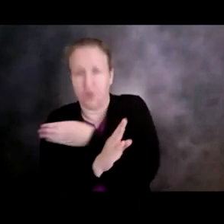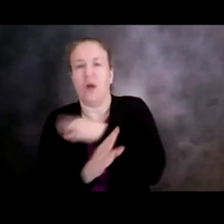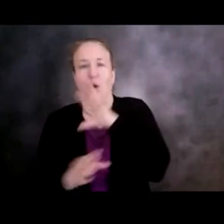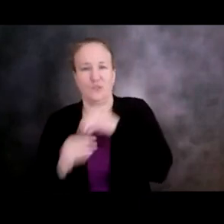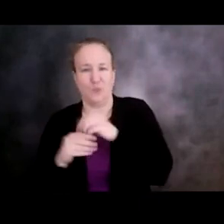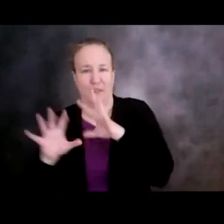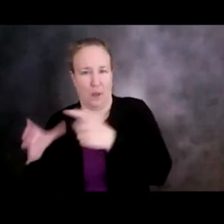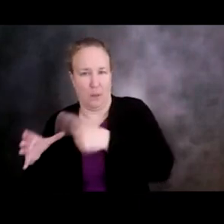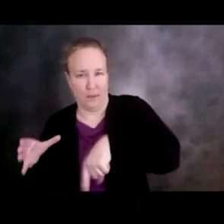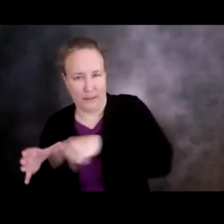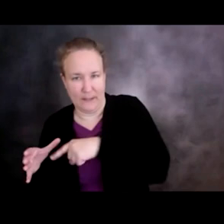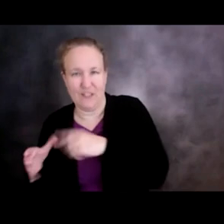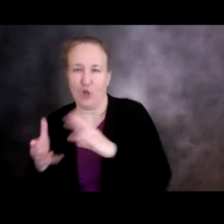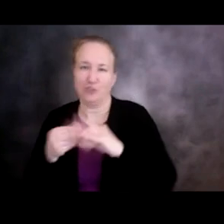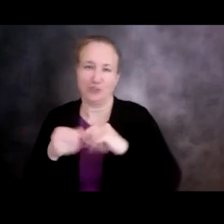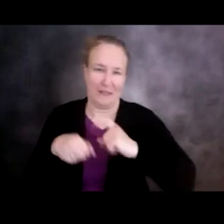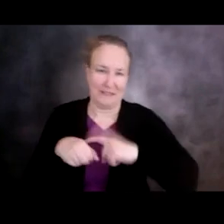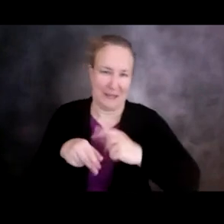short story time real quick.